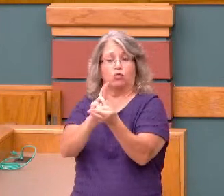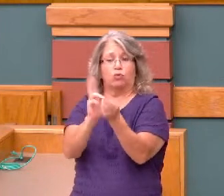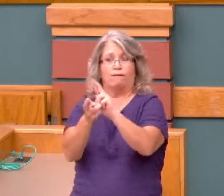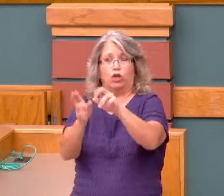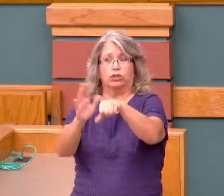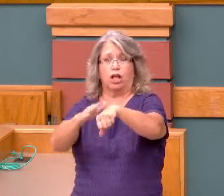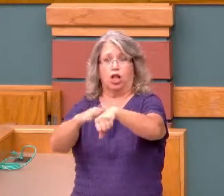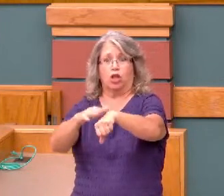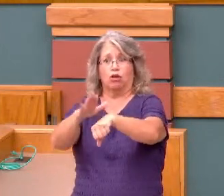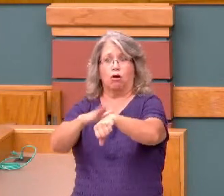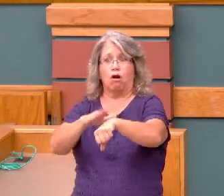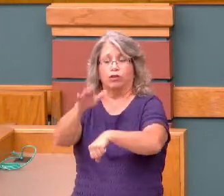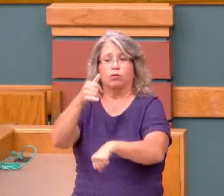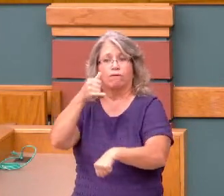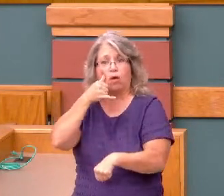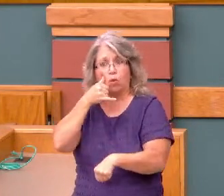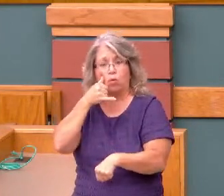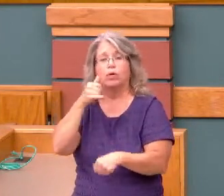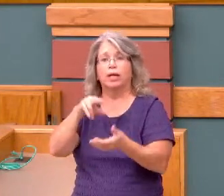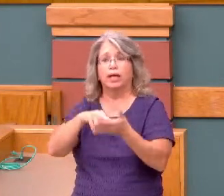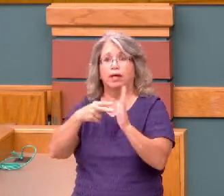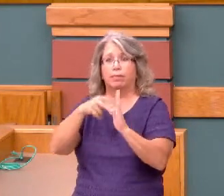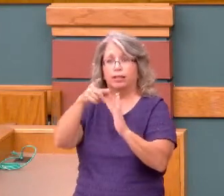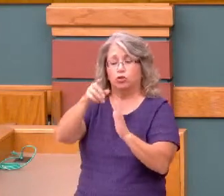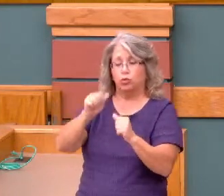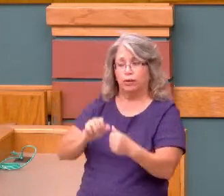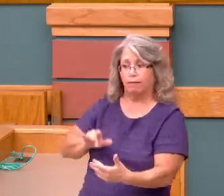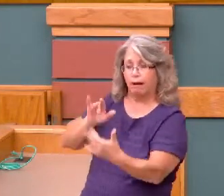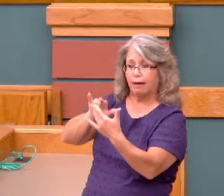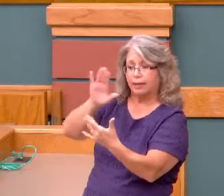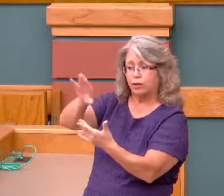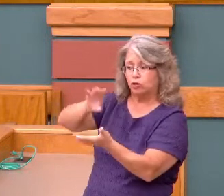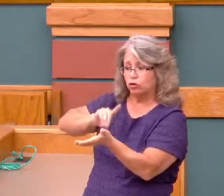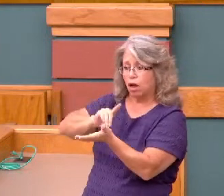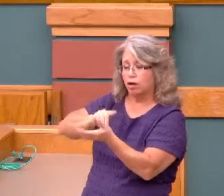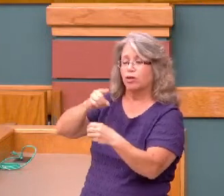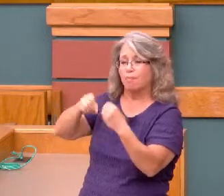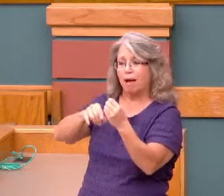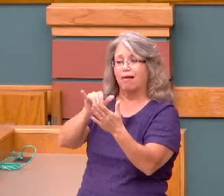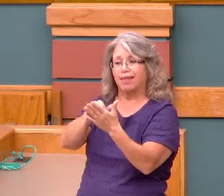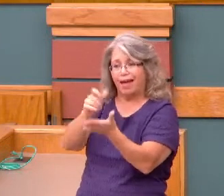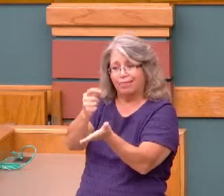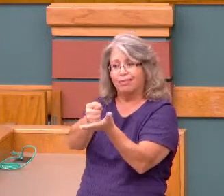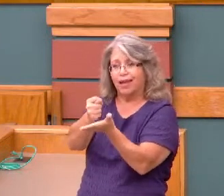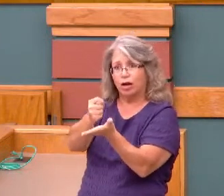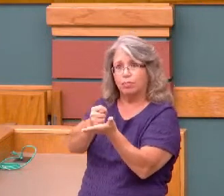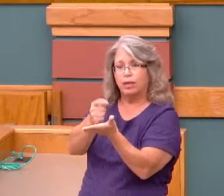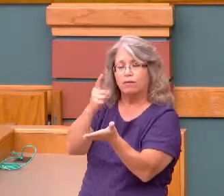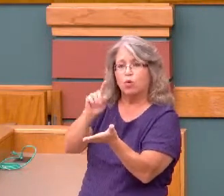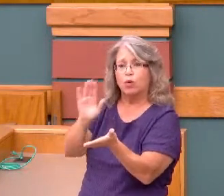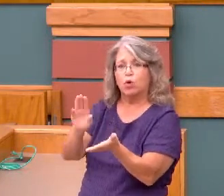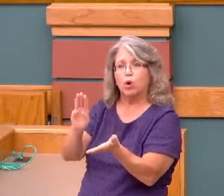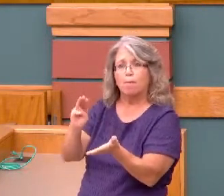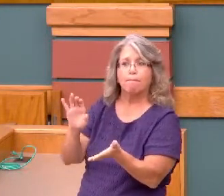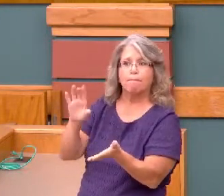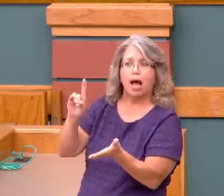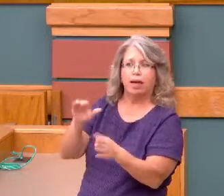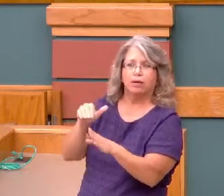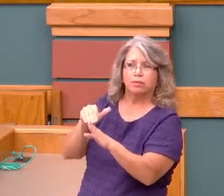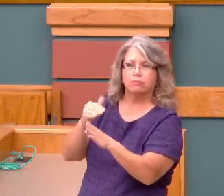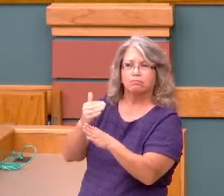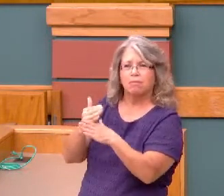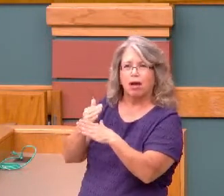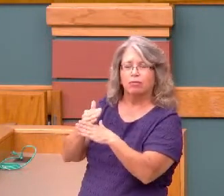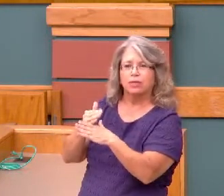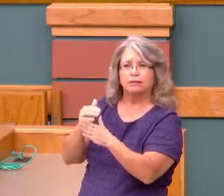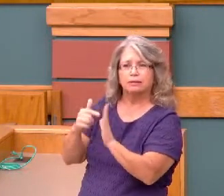consult with your doctor about this infusion therapy for your mild and moderate symptoms so you won't get more severely ill. And